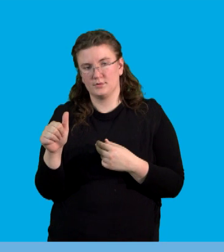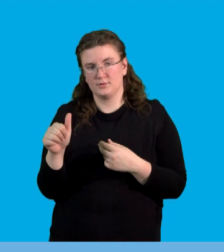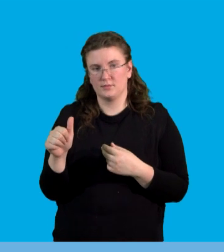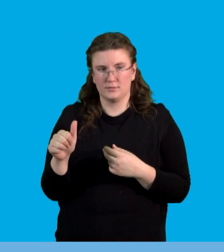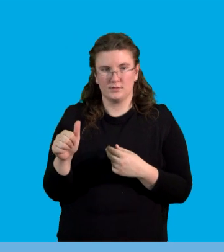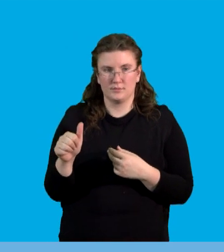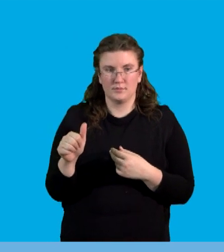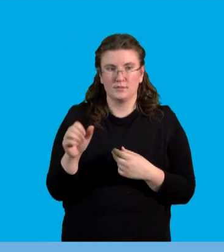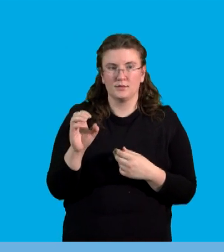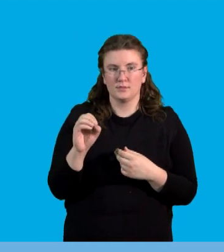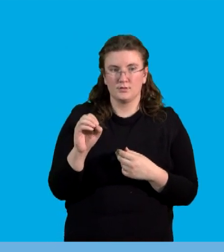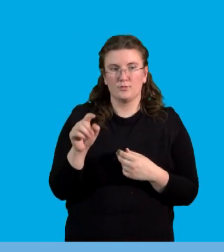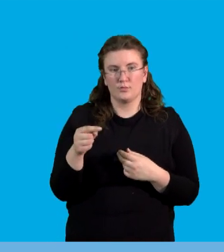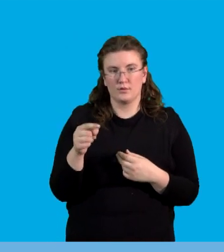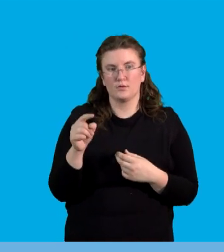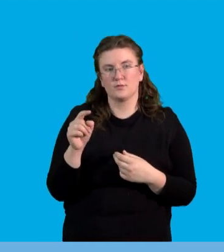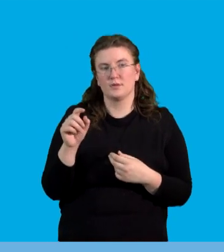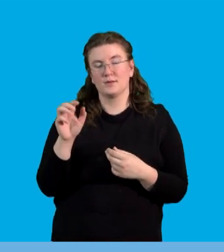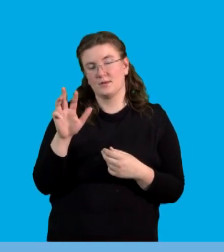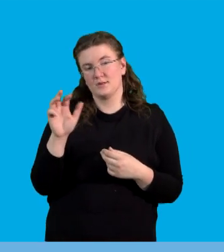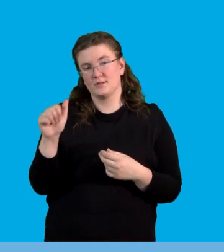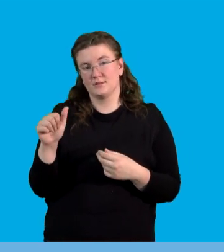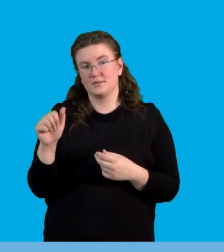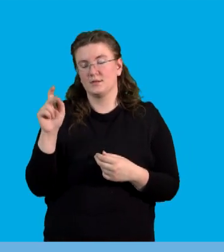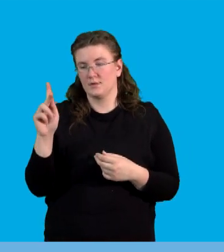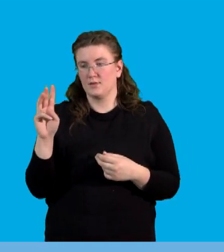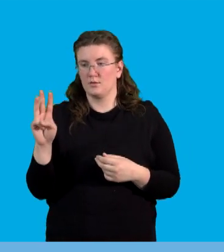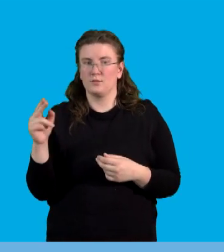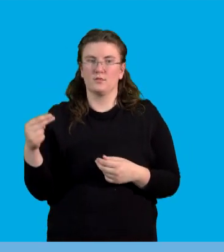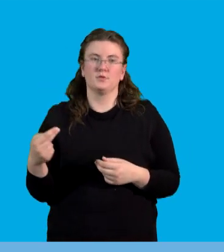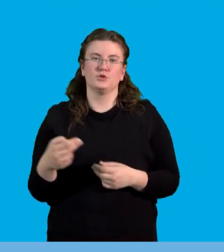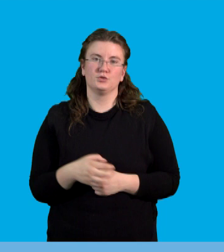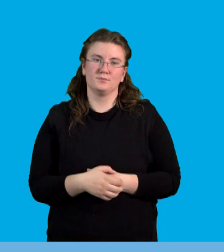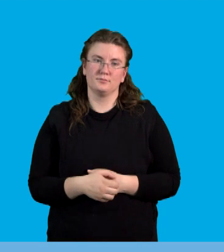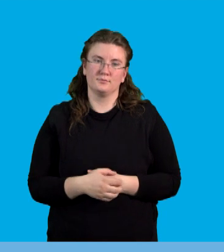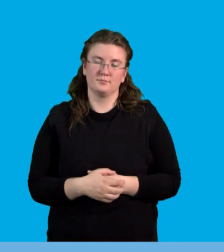0.96. So that we're going to get 0.16 kilowatt hours.